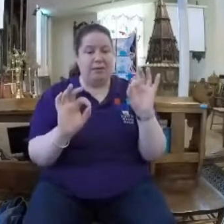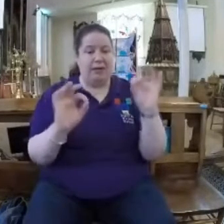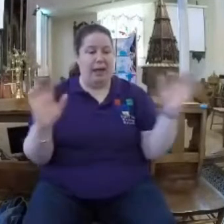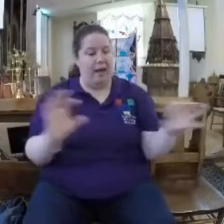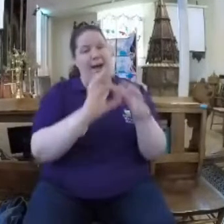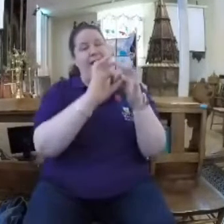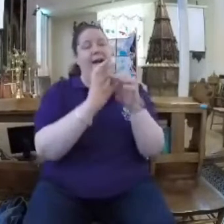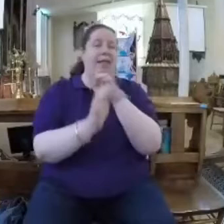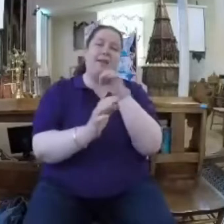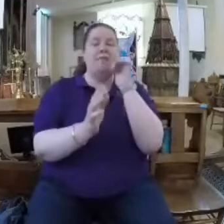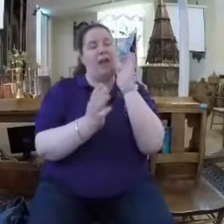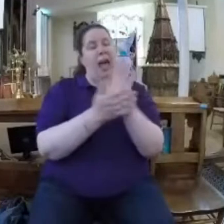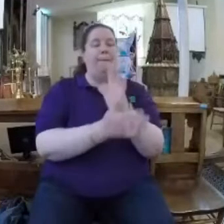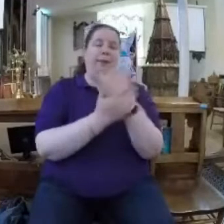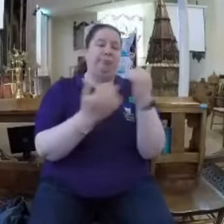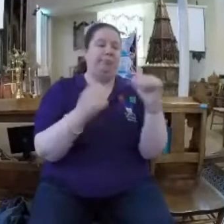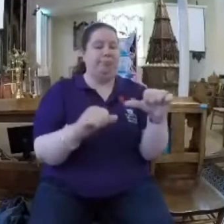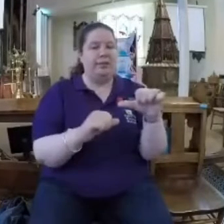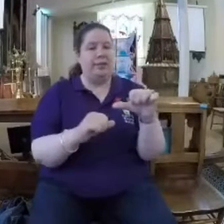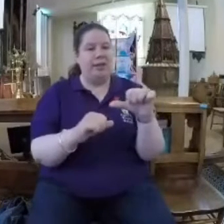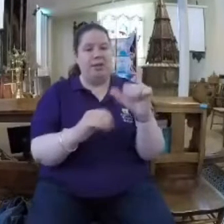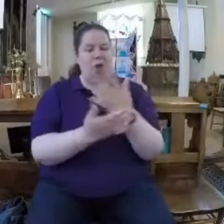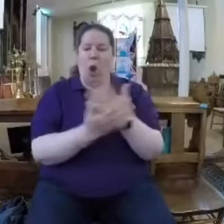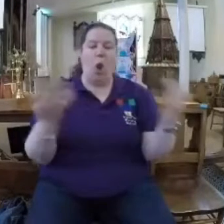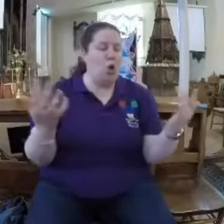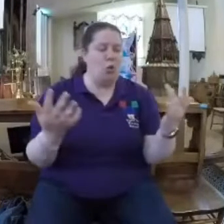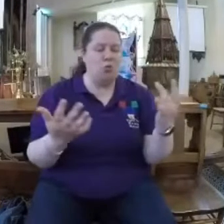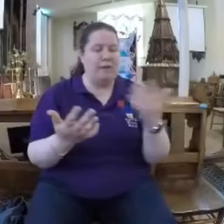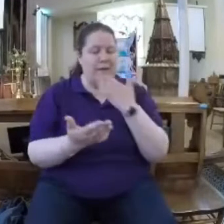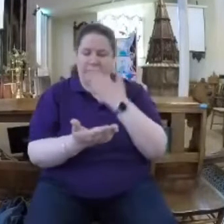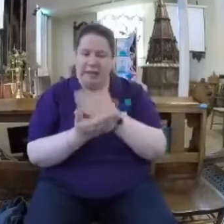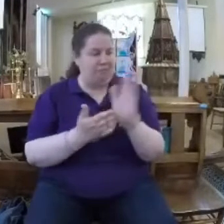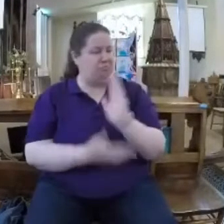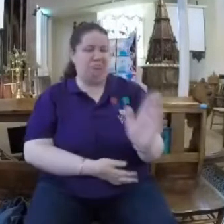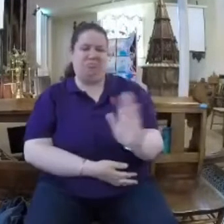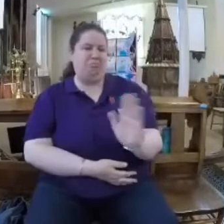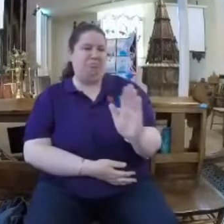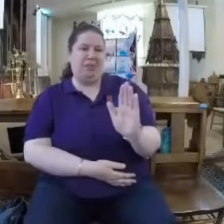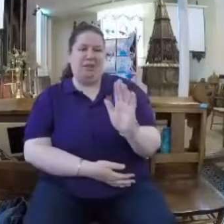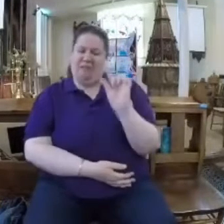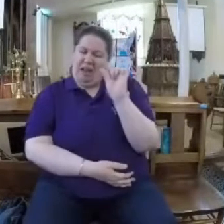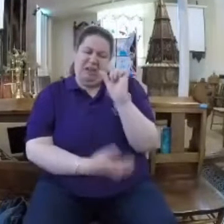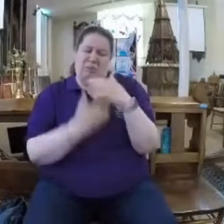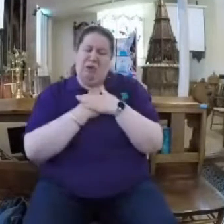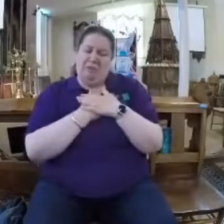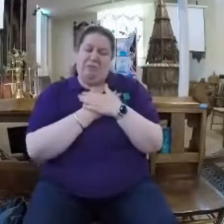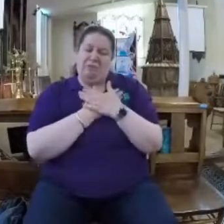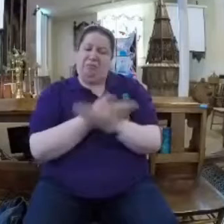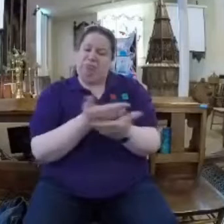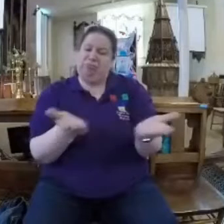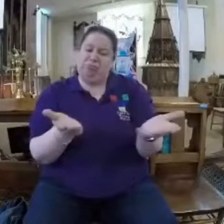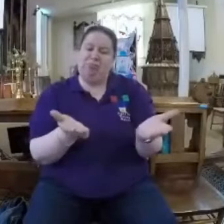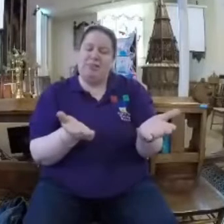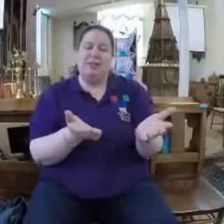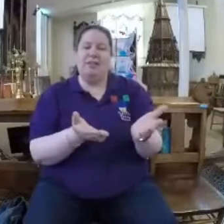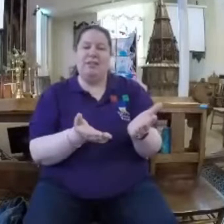end. There's not a lot of forgiveness, and there's not a lot of love, not much love between them. In